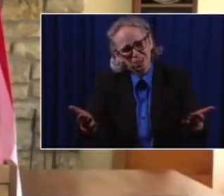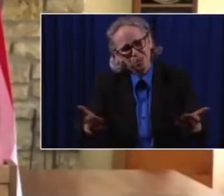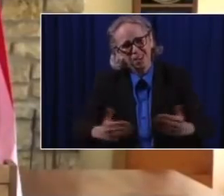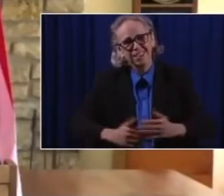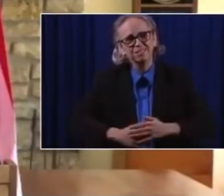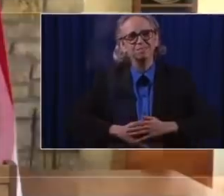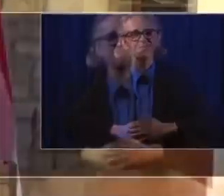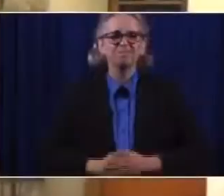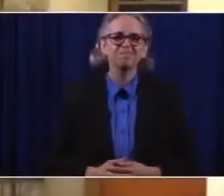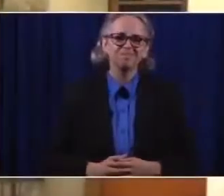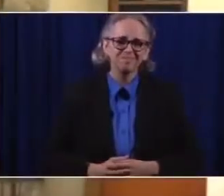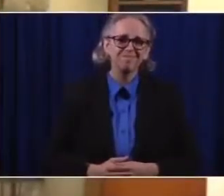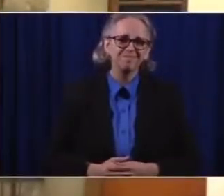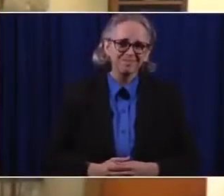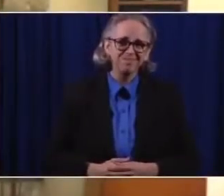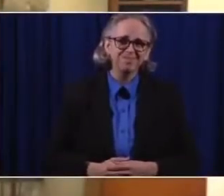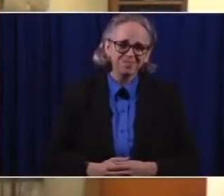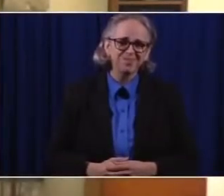has to say.